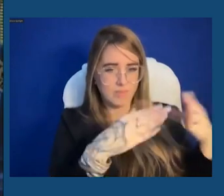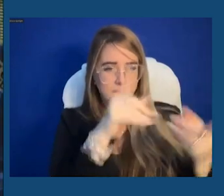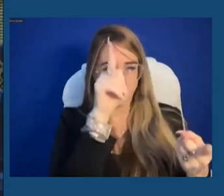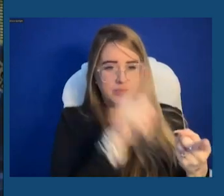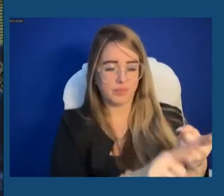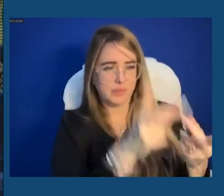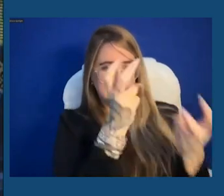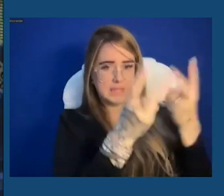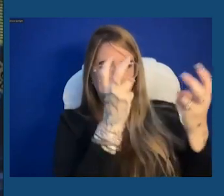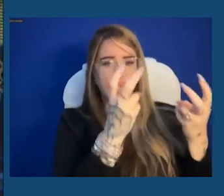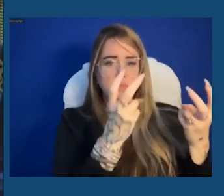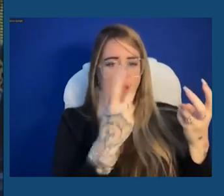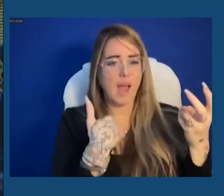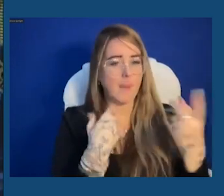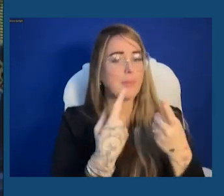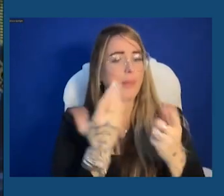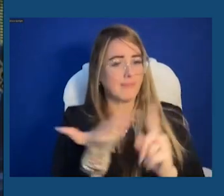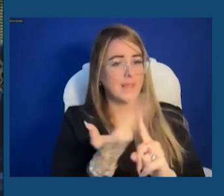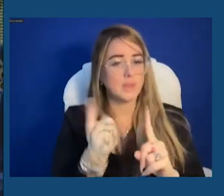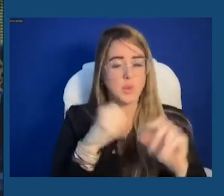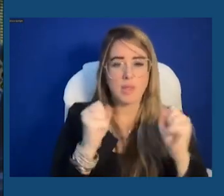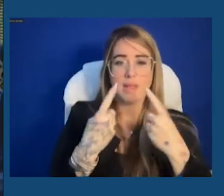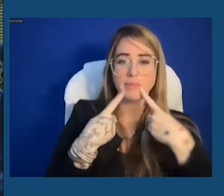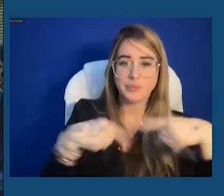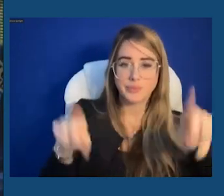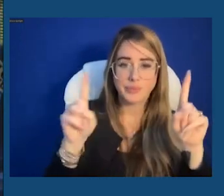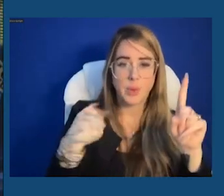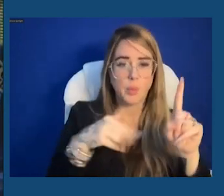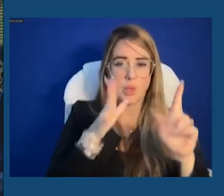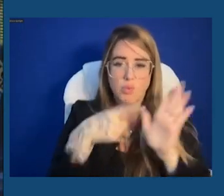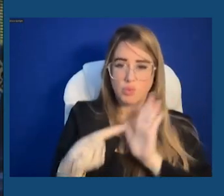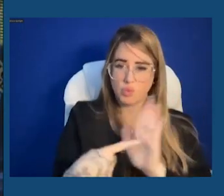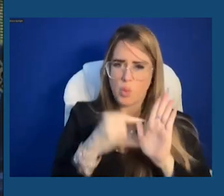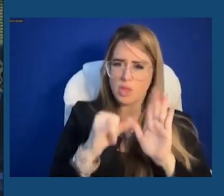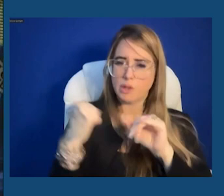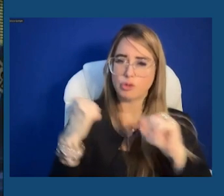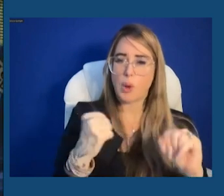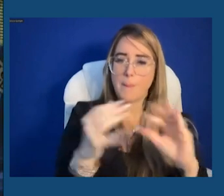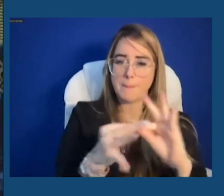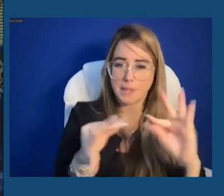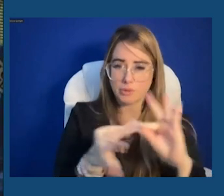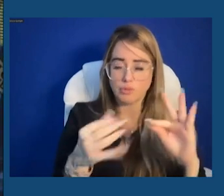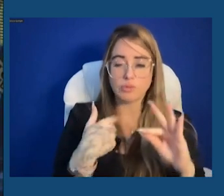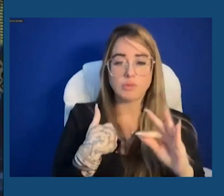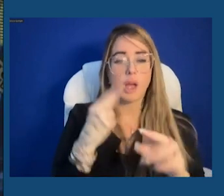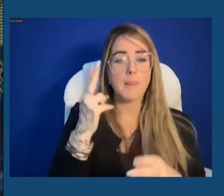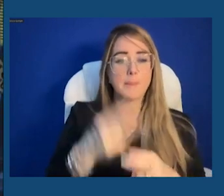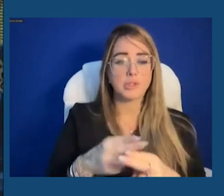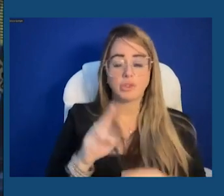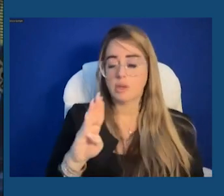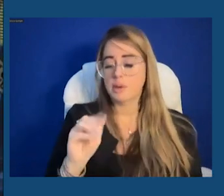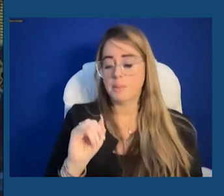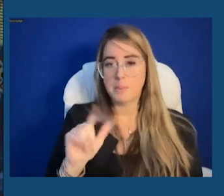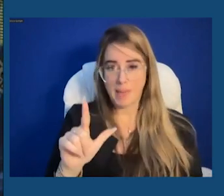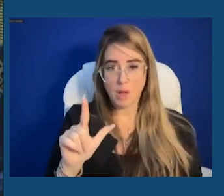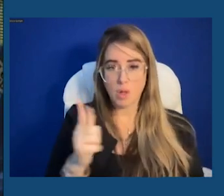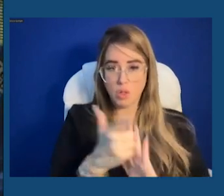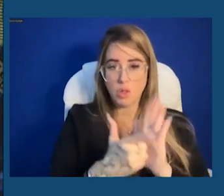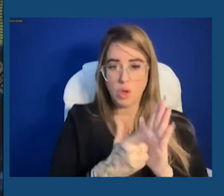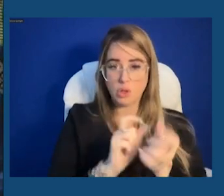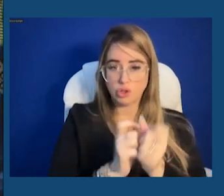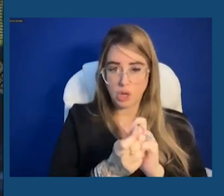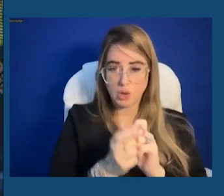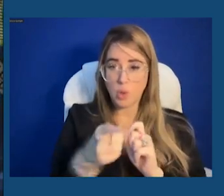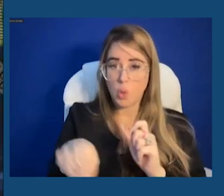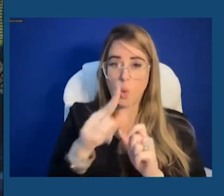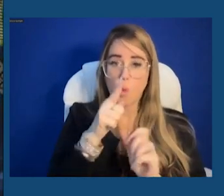will send that strong message. And again, I mentioned the bail laws have been changed. Repeat offenders can be held on bail. We have seen a